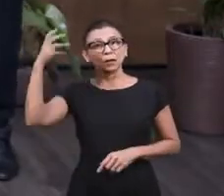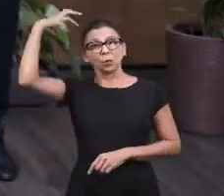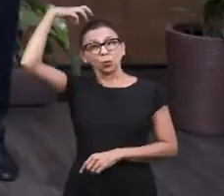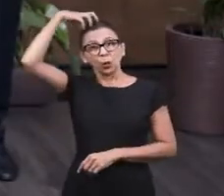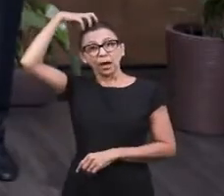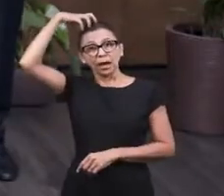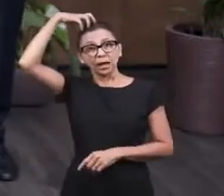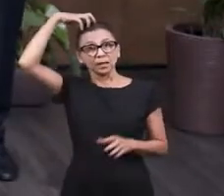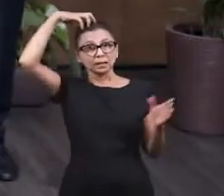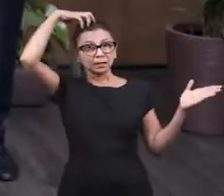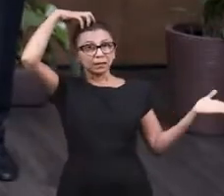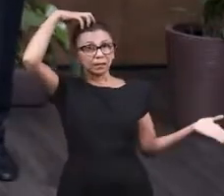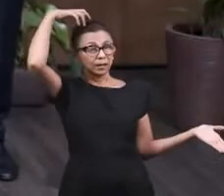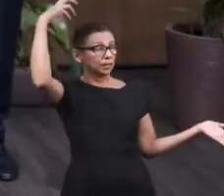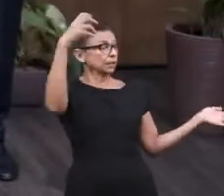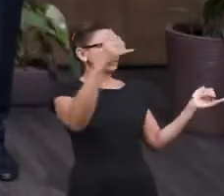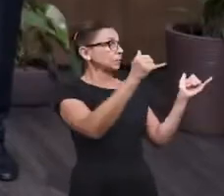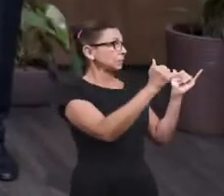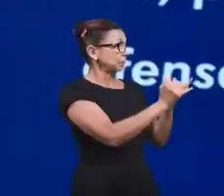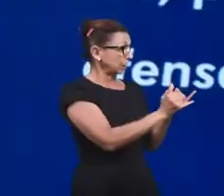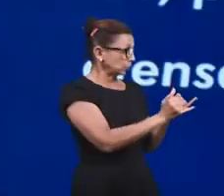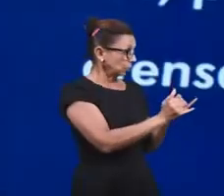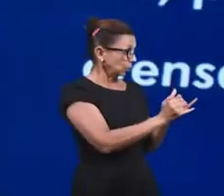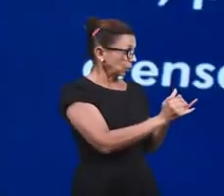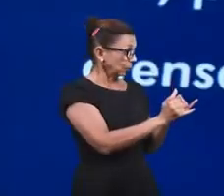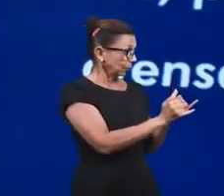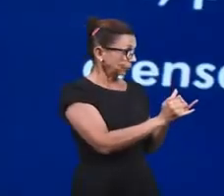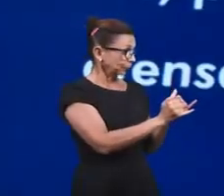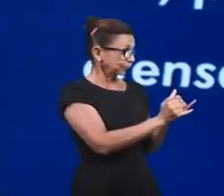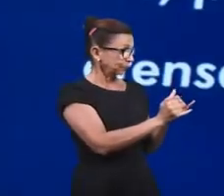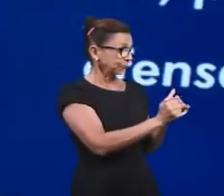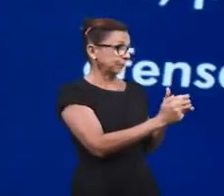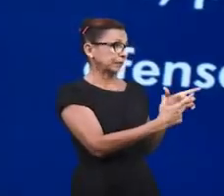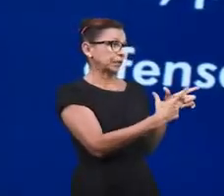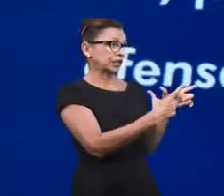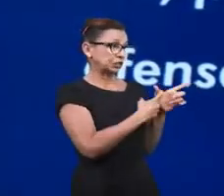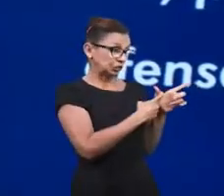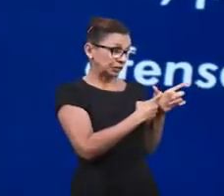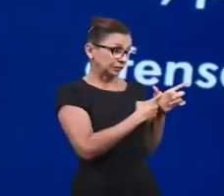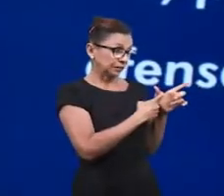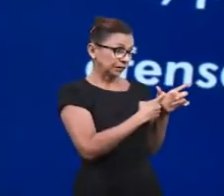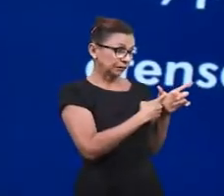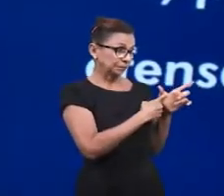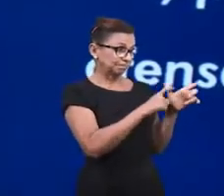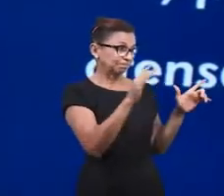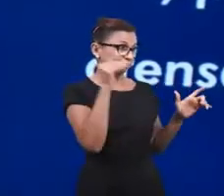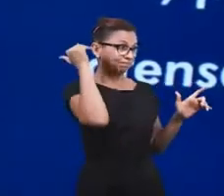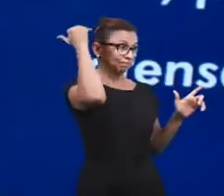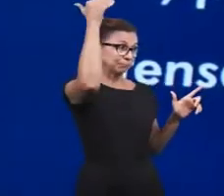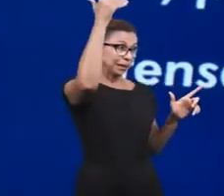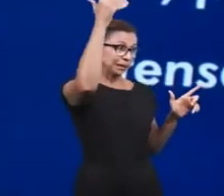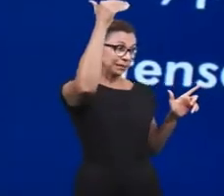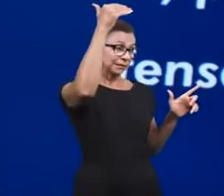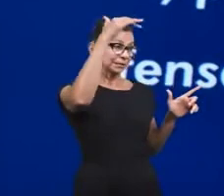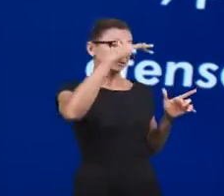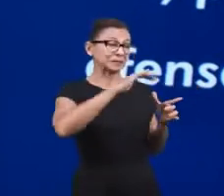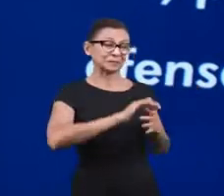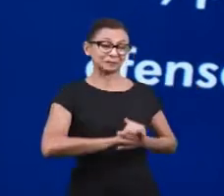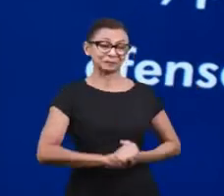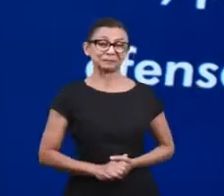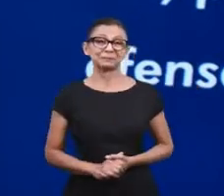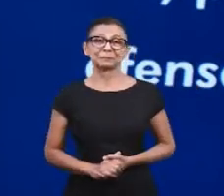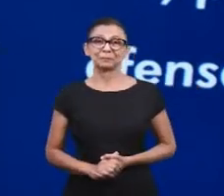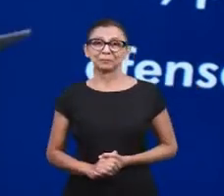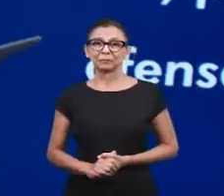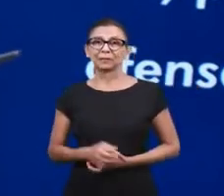he was forgiven a much greater debt. He suffered a greater loss. If we do not forgive,